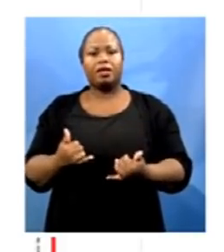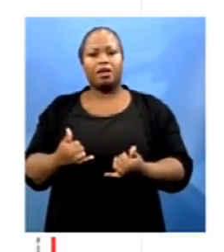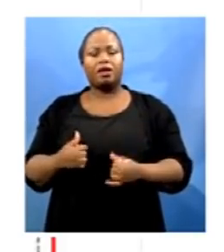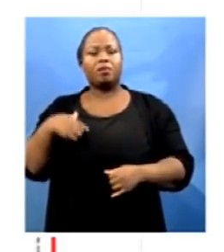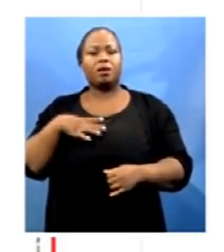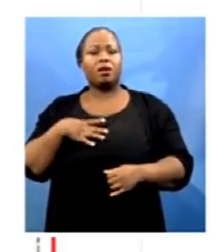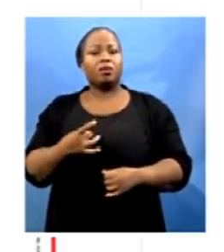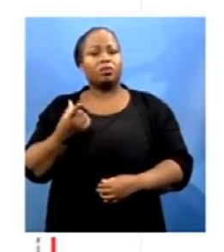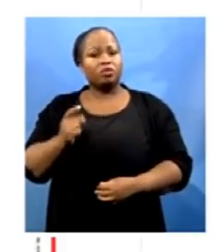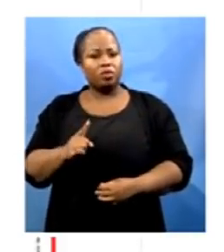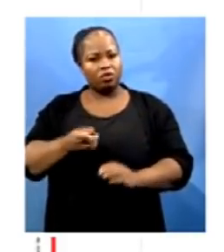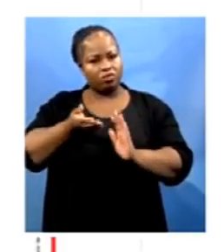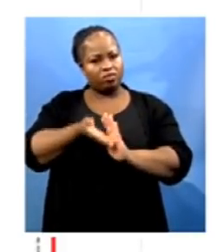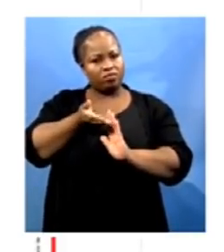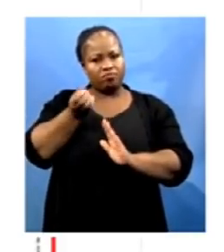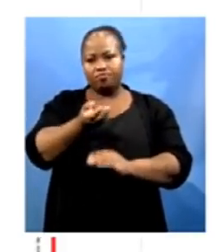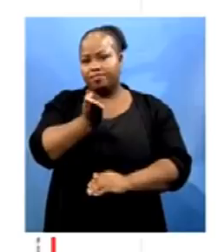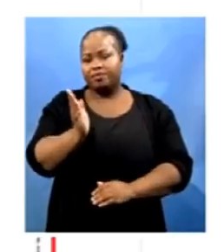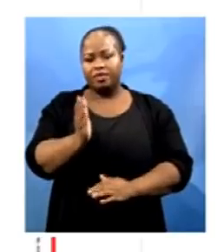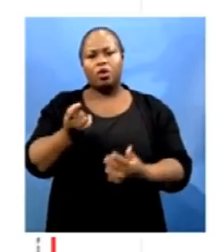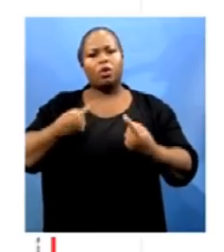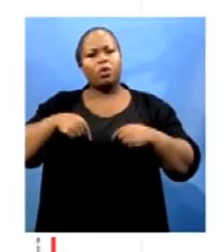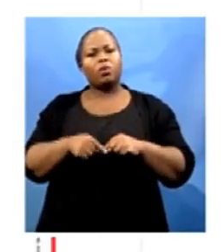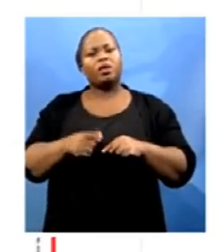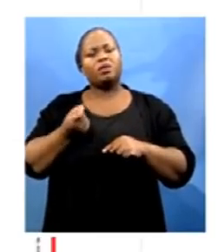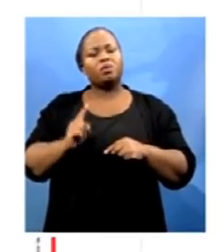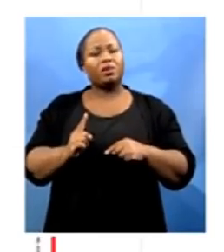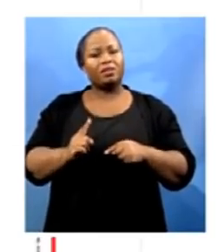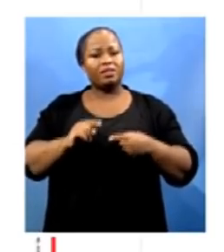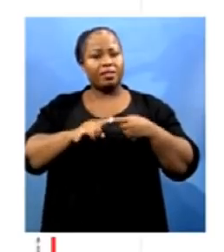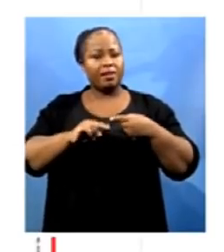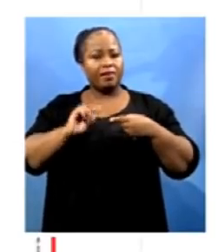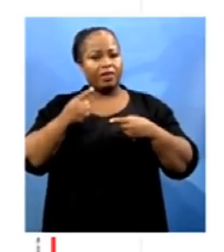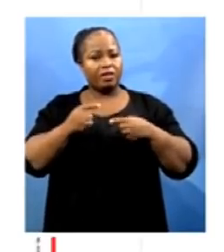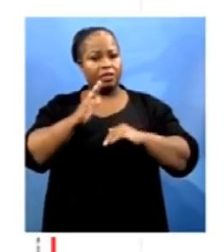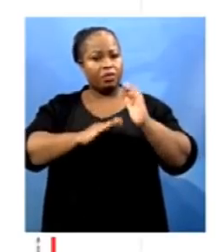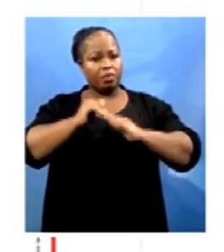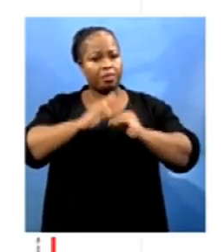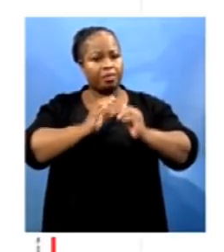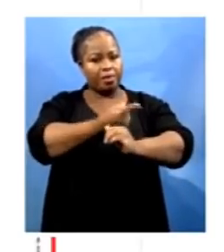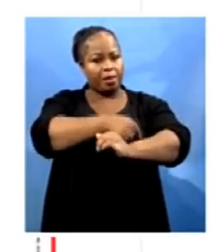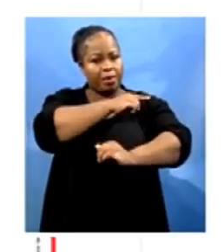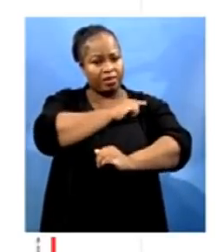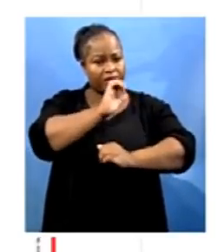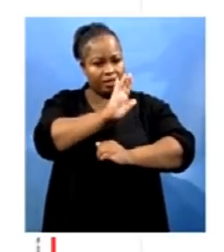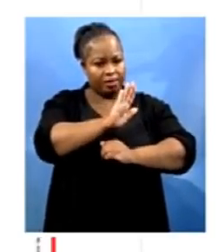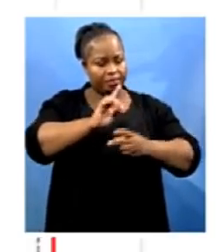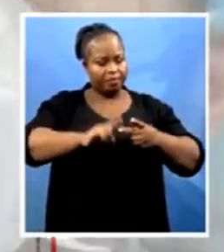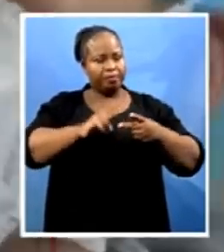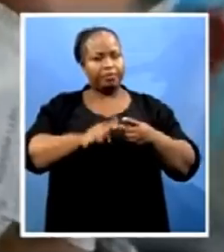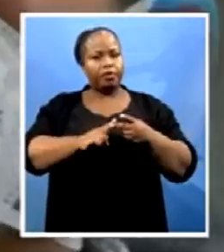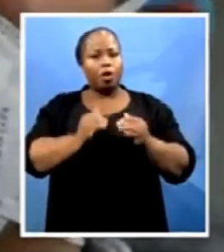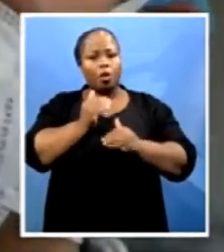progressed in, firstly, building capacity, building the appropriate processes and systems within the